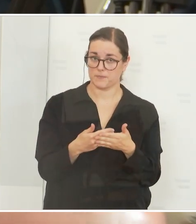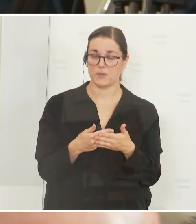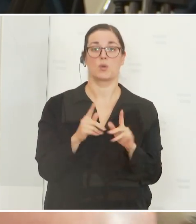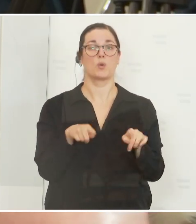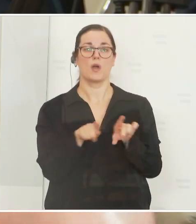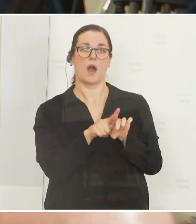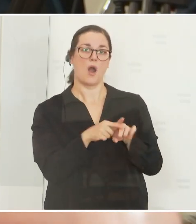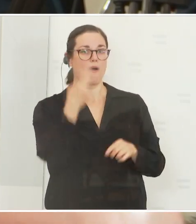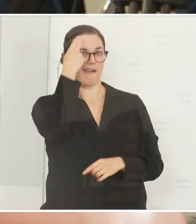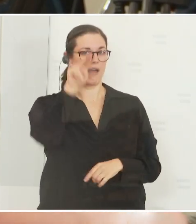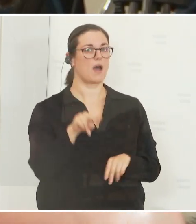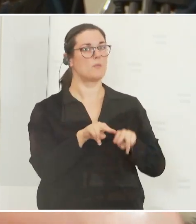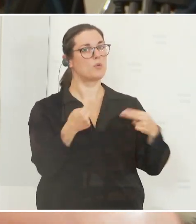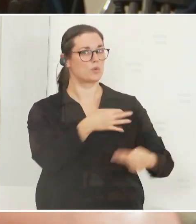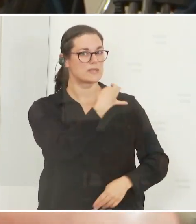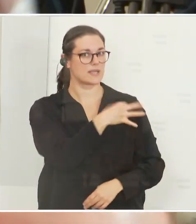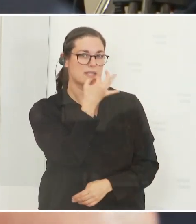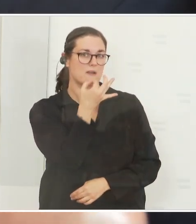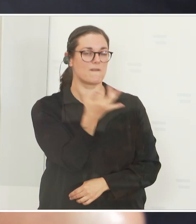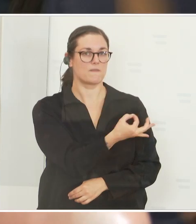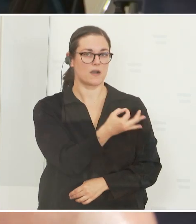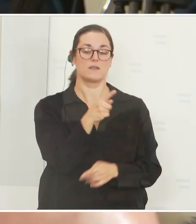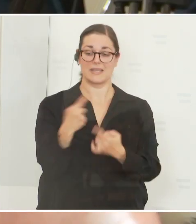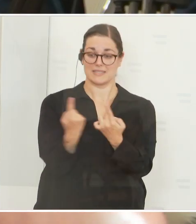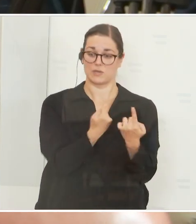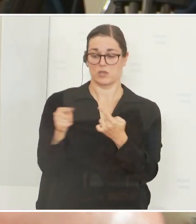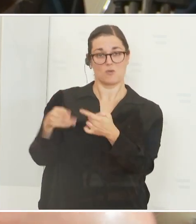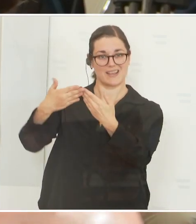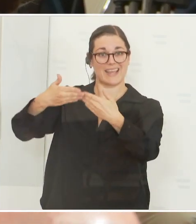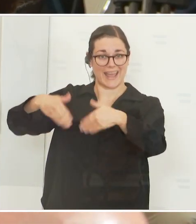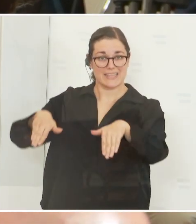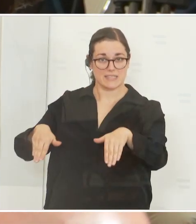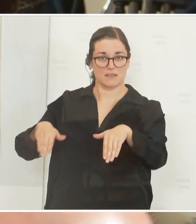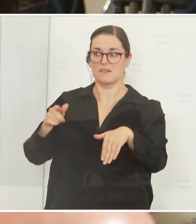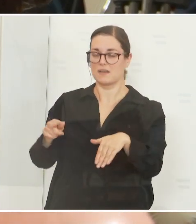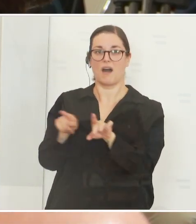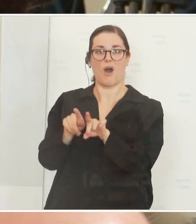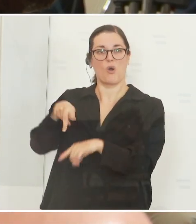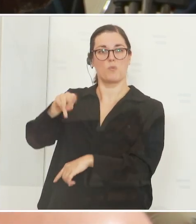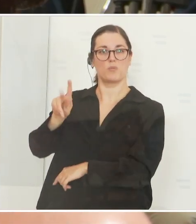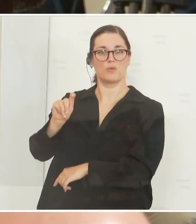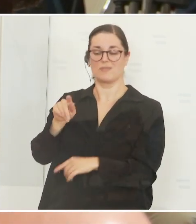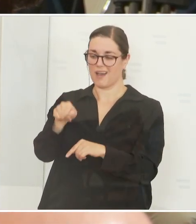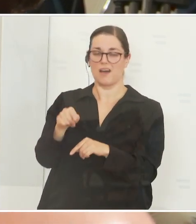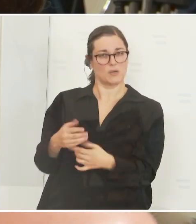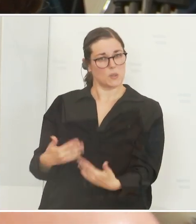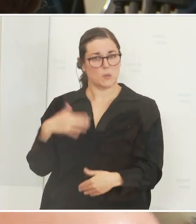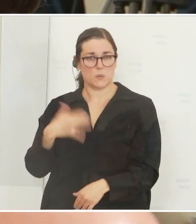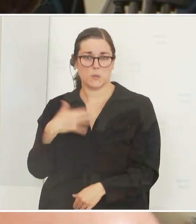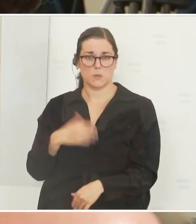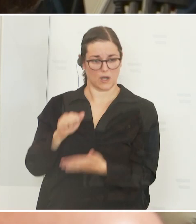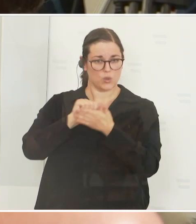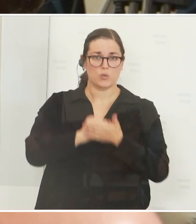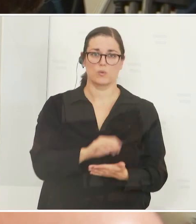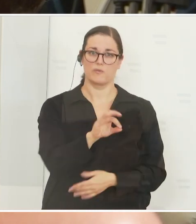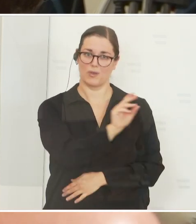Chancellor Schallenberg, if I may ask you, the situation at the border is putting itself an enormous pressure on the EU.